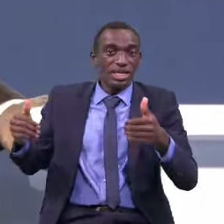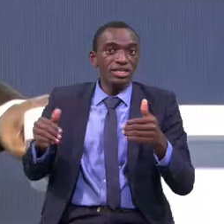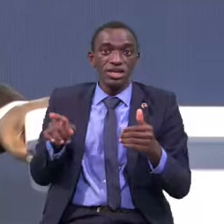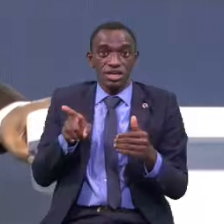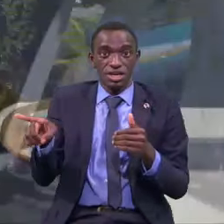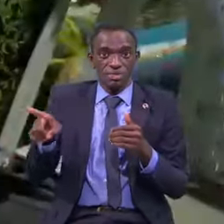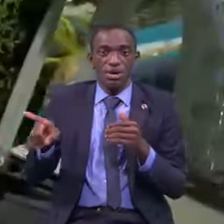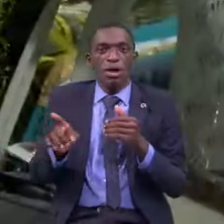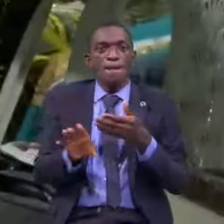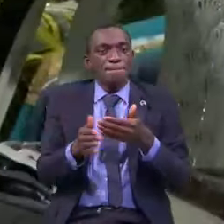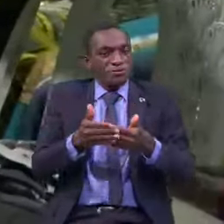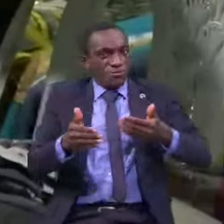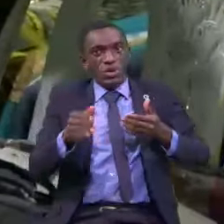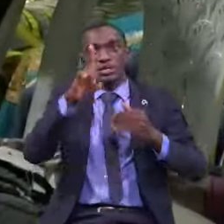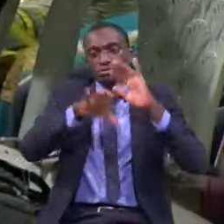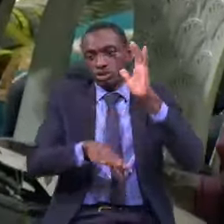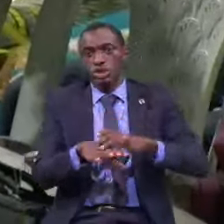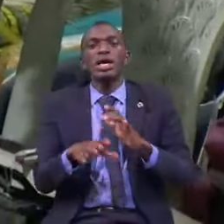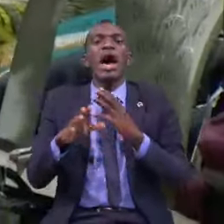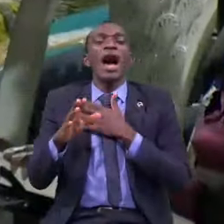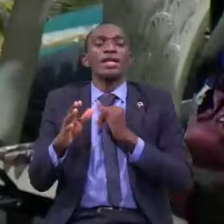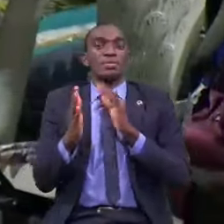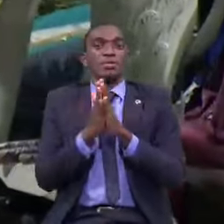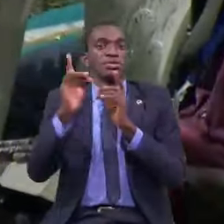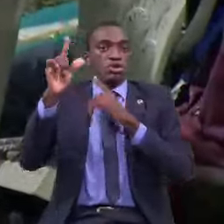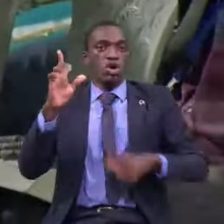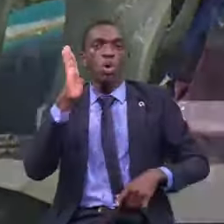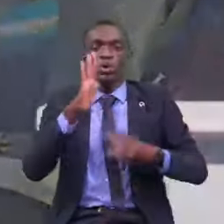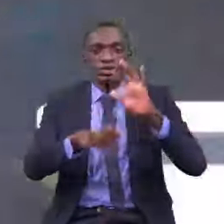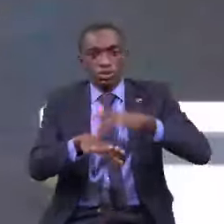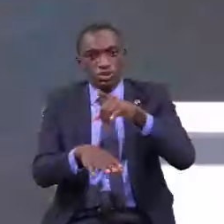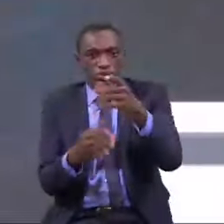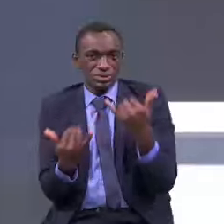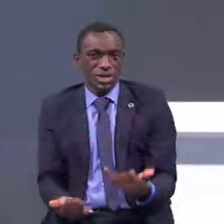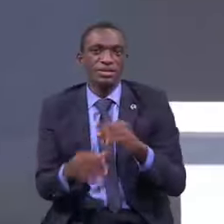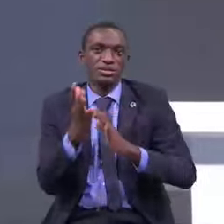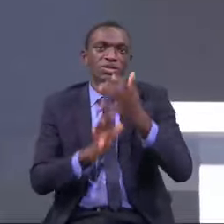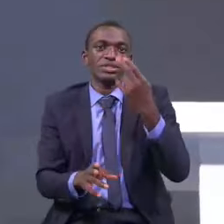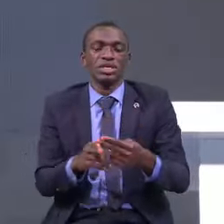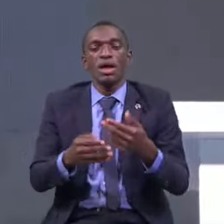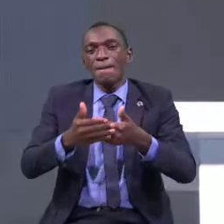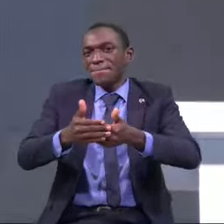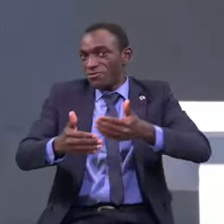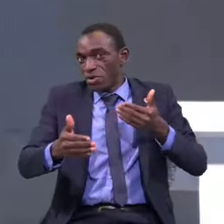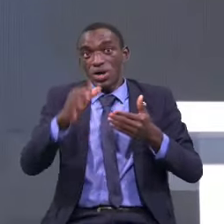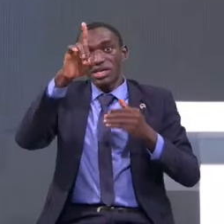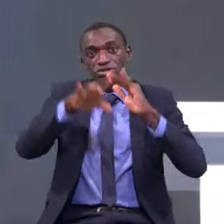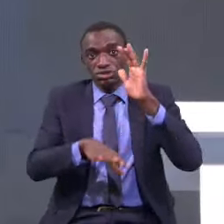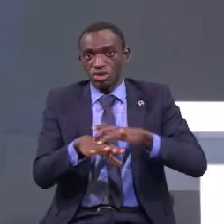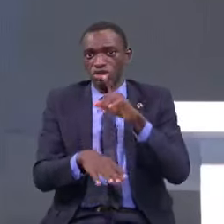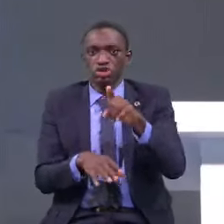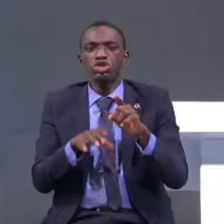Lord will touch you tonight. And before he touches you, you must look around. What's the unclean thing I've